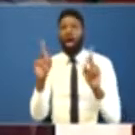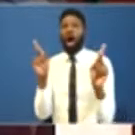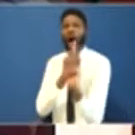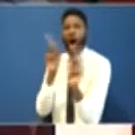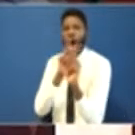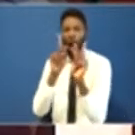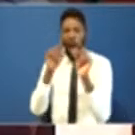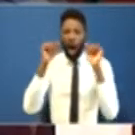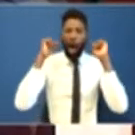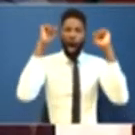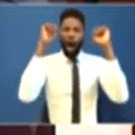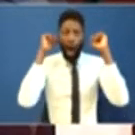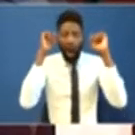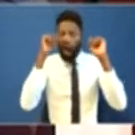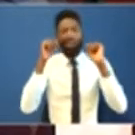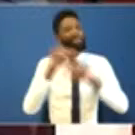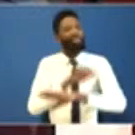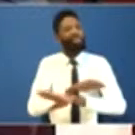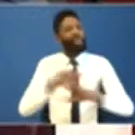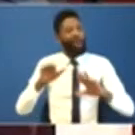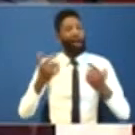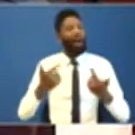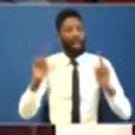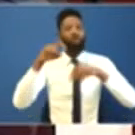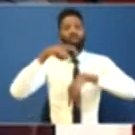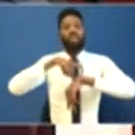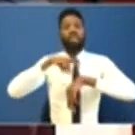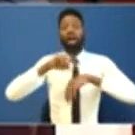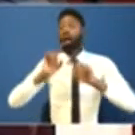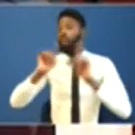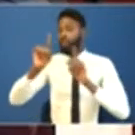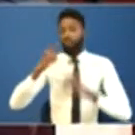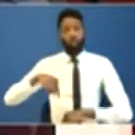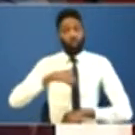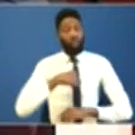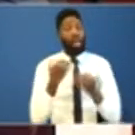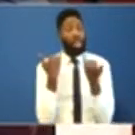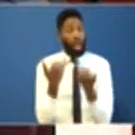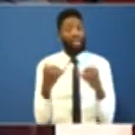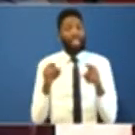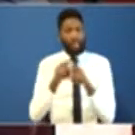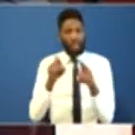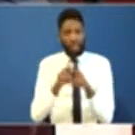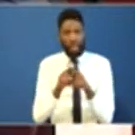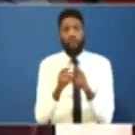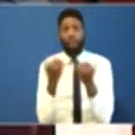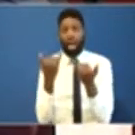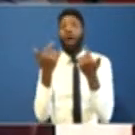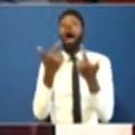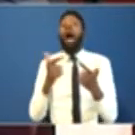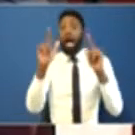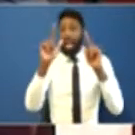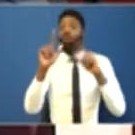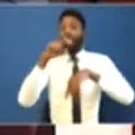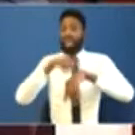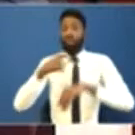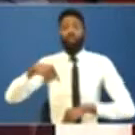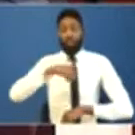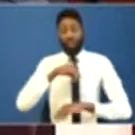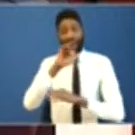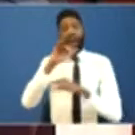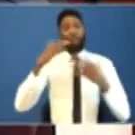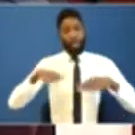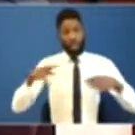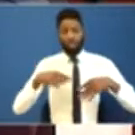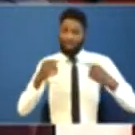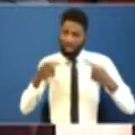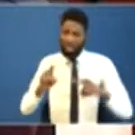any other form of noise is not permitted during the debate we however make the exception now as we request the audience to